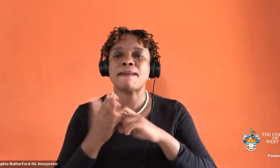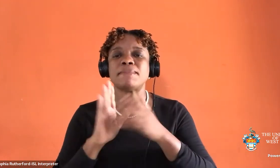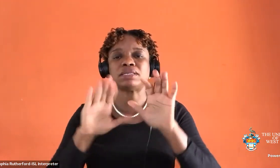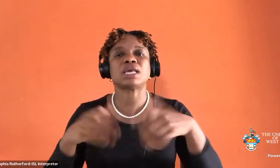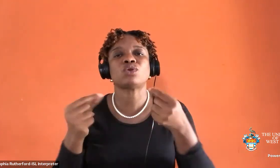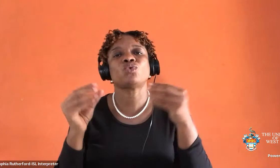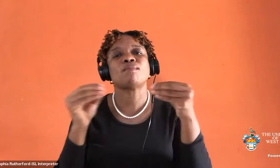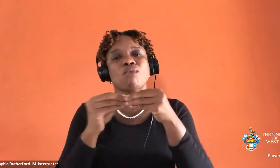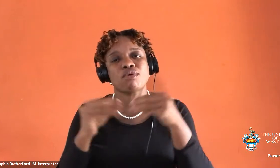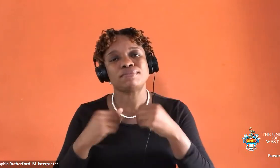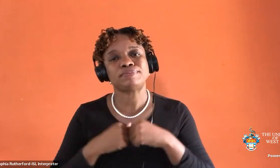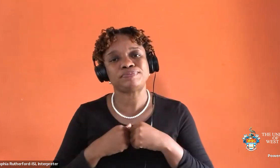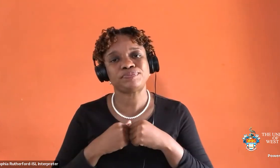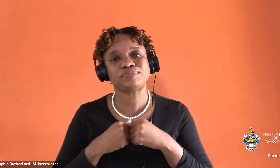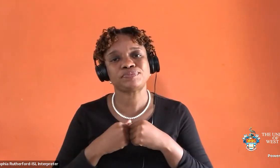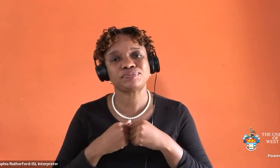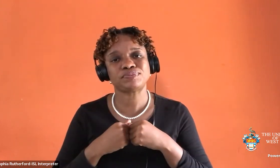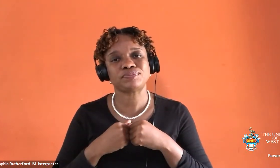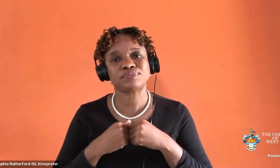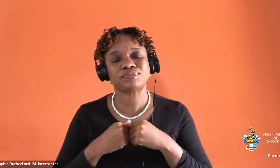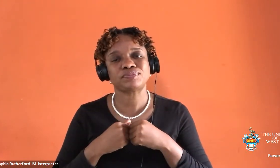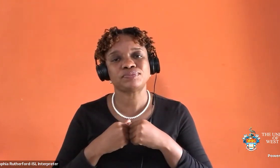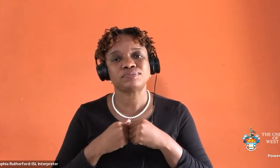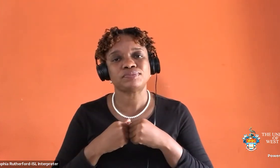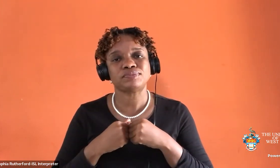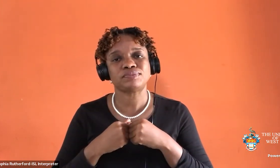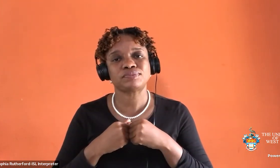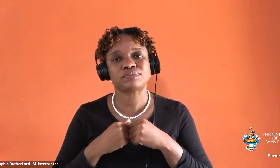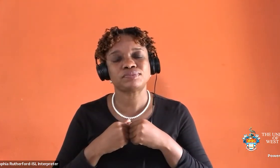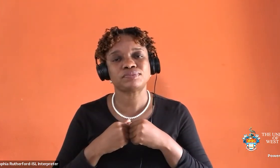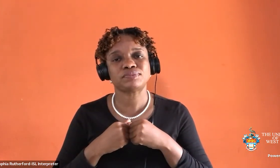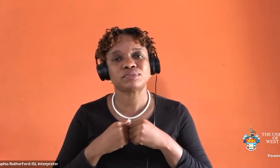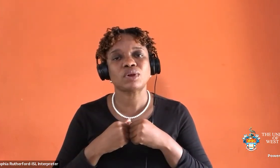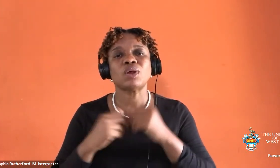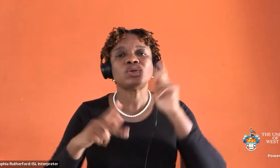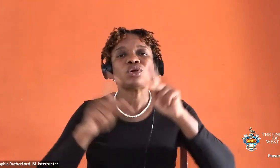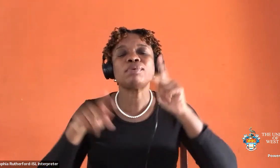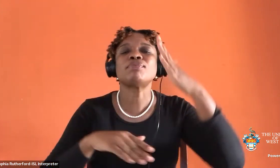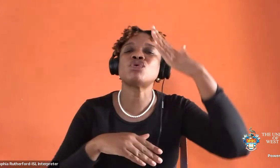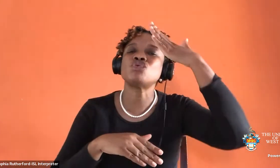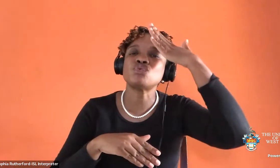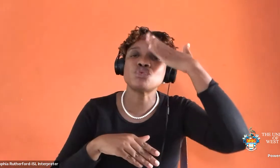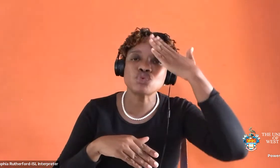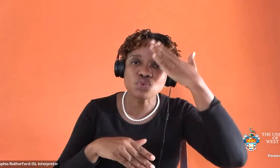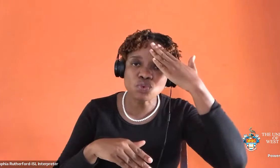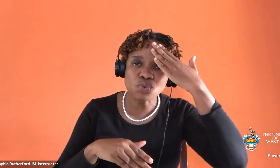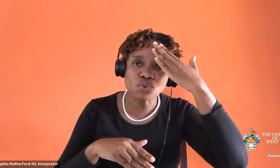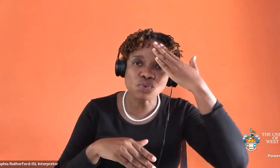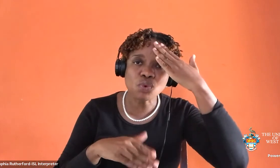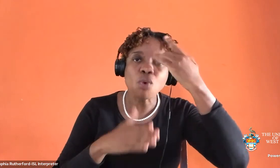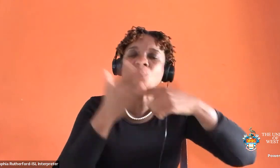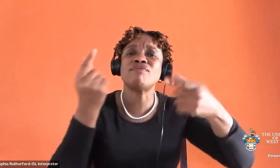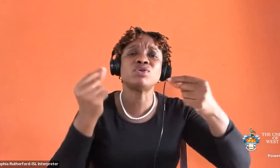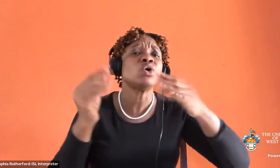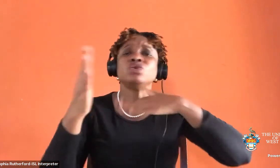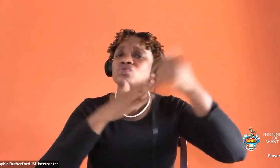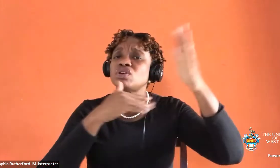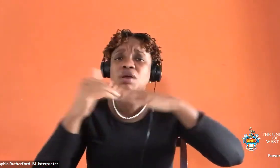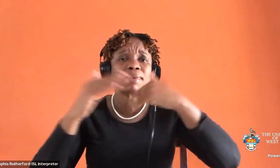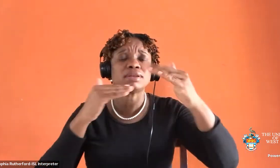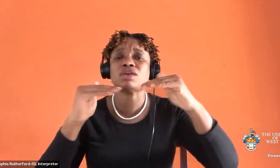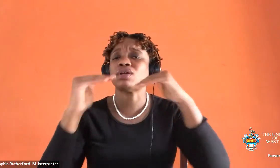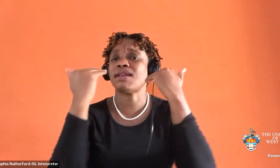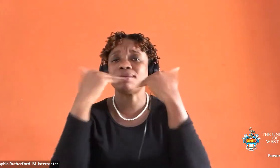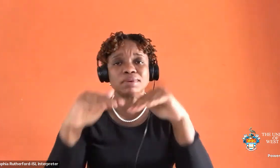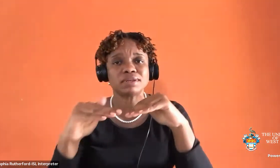done to increase the awareness of persons so that they're able to understand, irrespective of your limitation, that you still can be